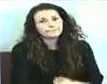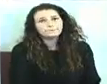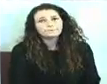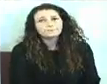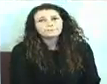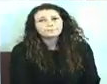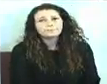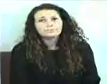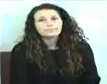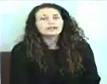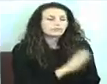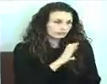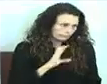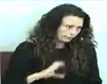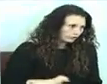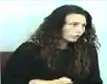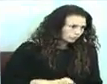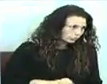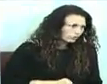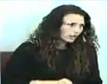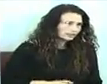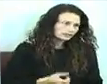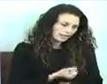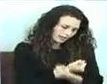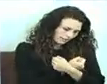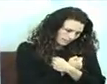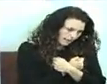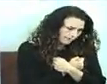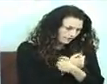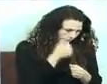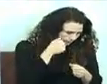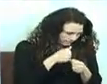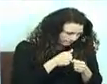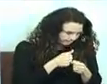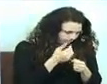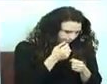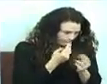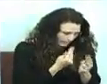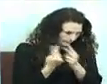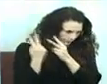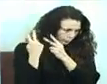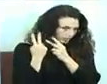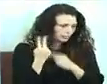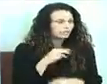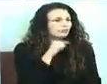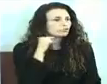only to the Christ we serve, but in loving memory of Reverend Michael Nicholas.